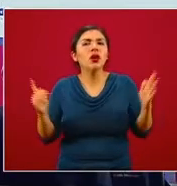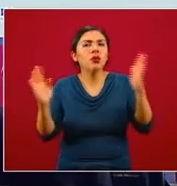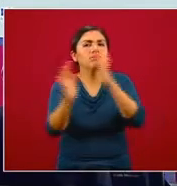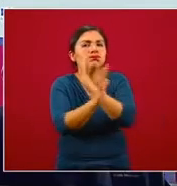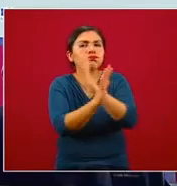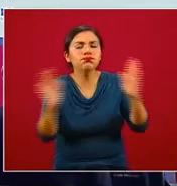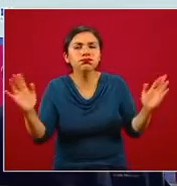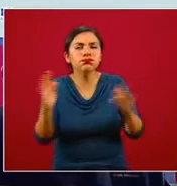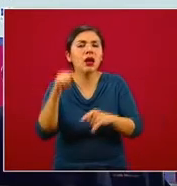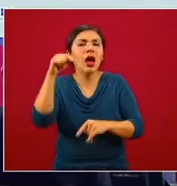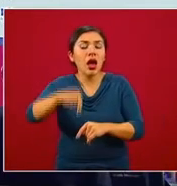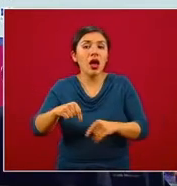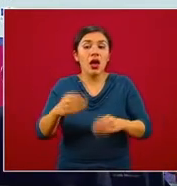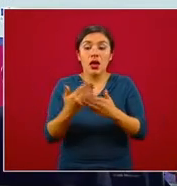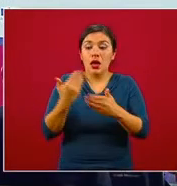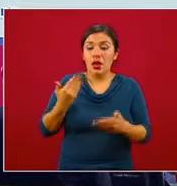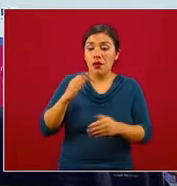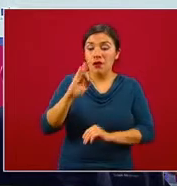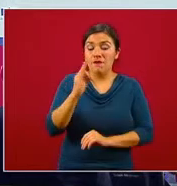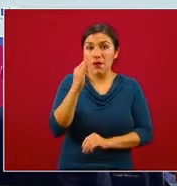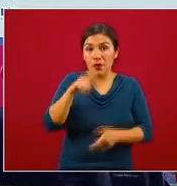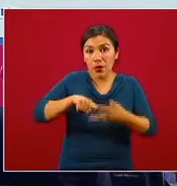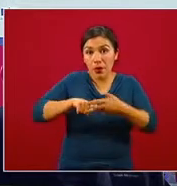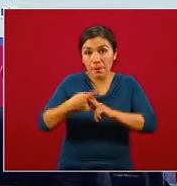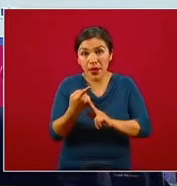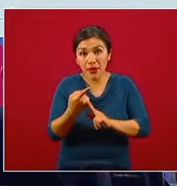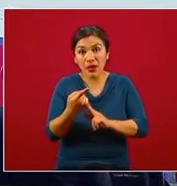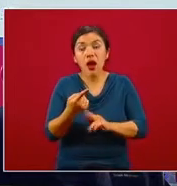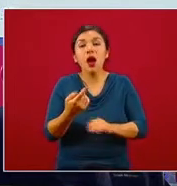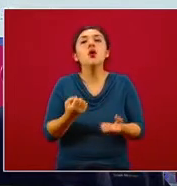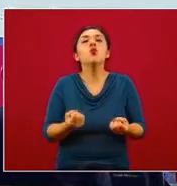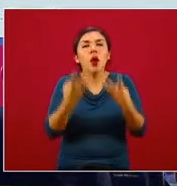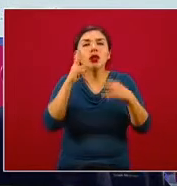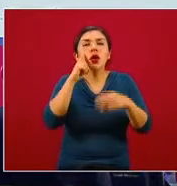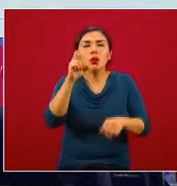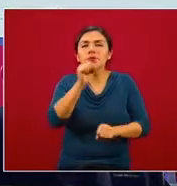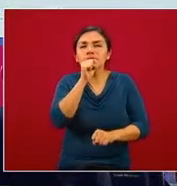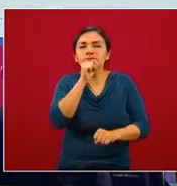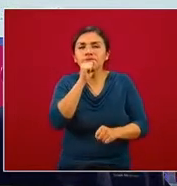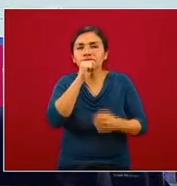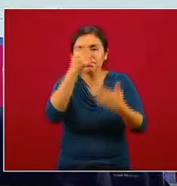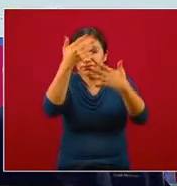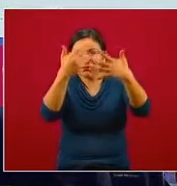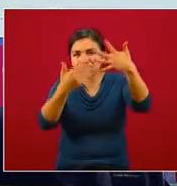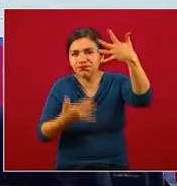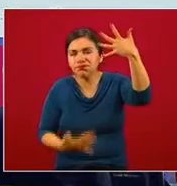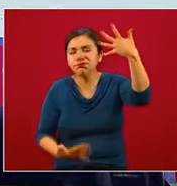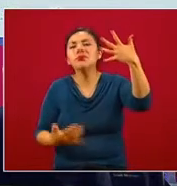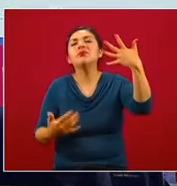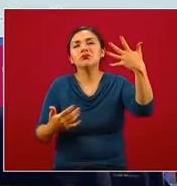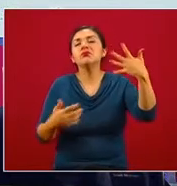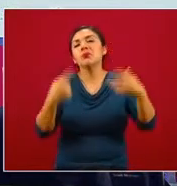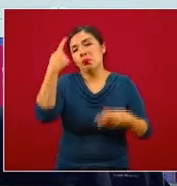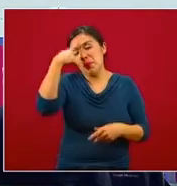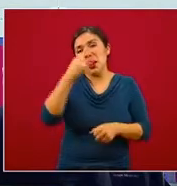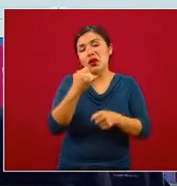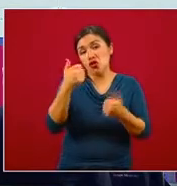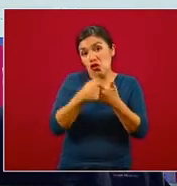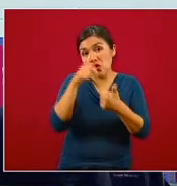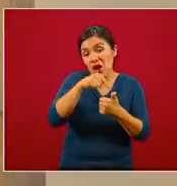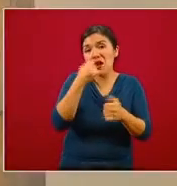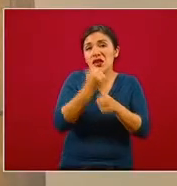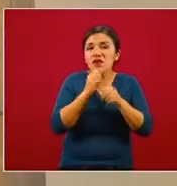presented every Tuesday by Dr. Cortez Alcala. This is the historical